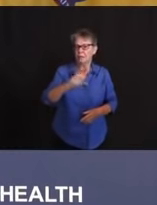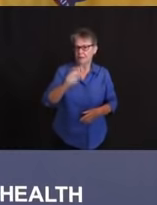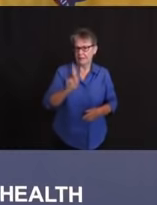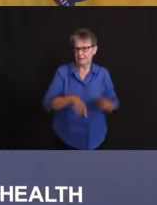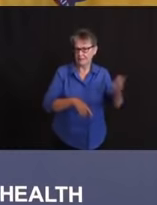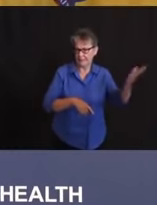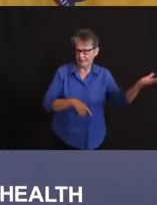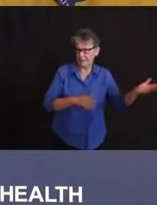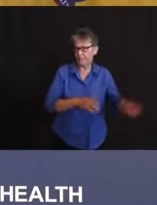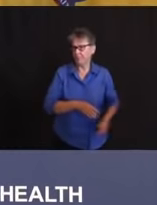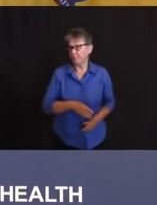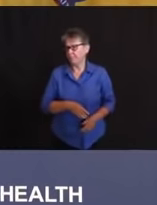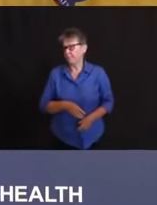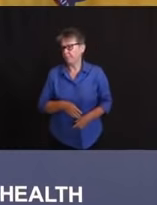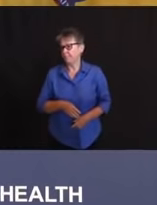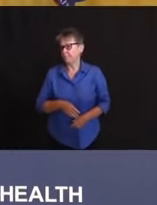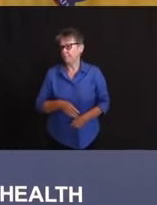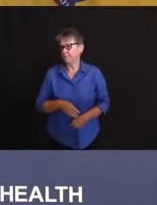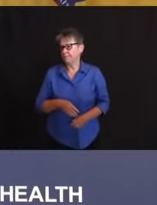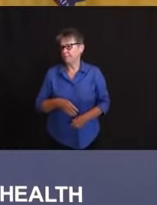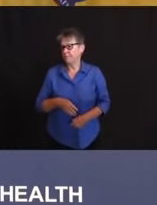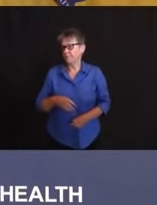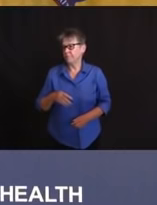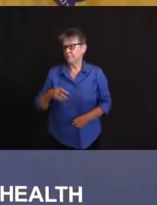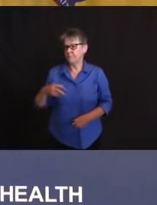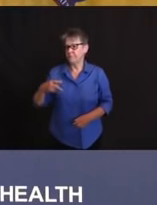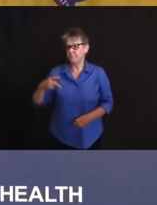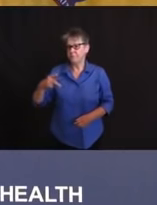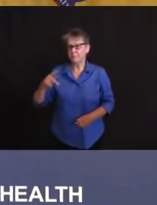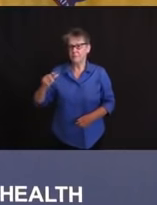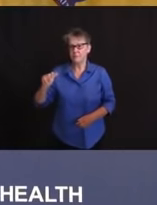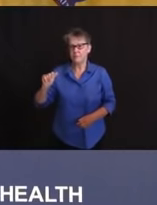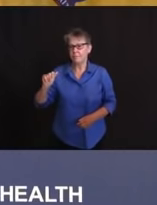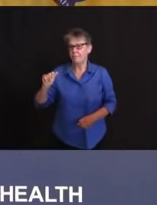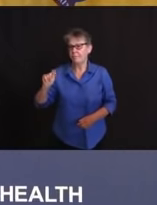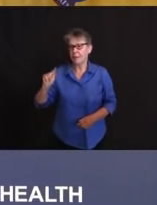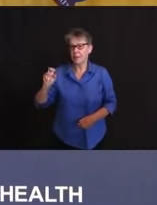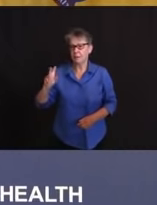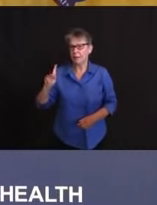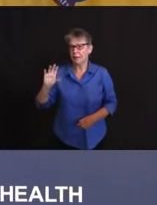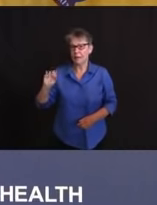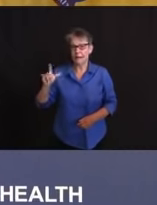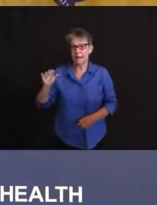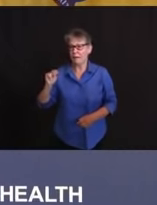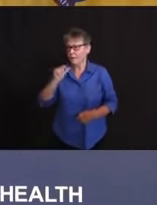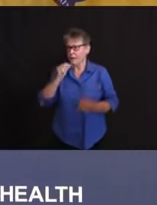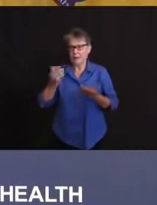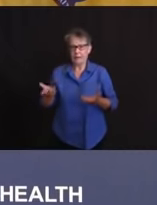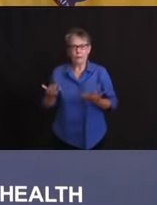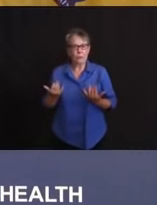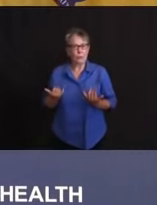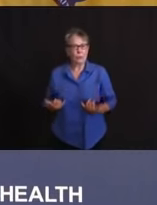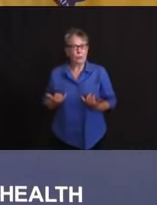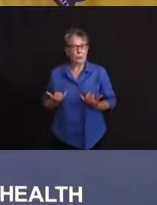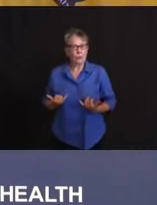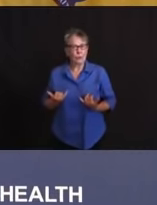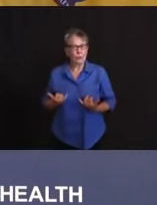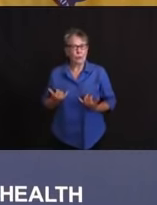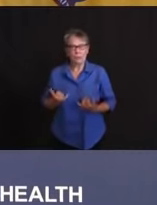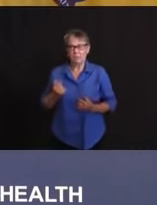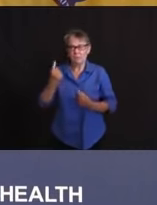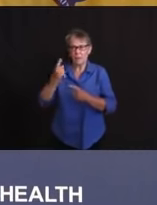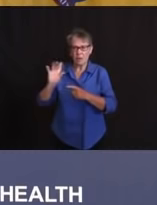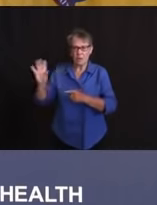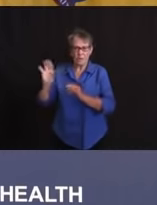Pat Callahan is still not with us. Please keep Pat and his wife, Linda, and their family in your prayers. We were on the phone